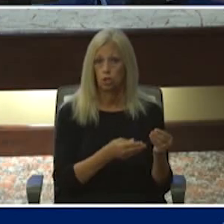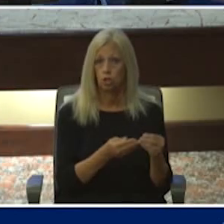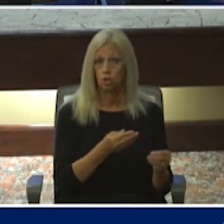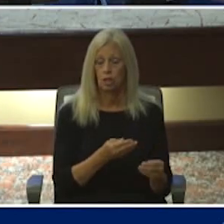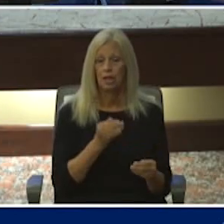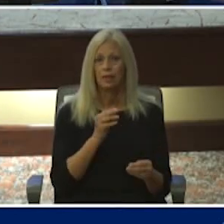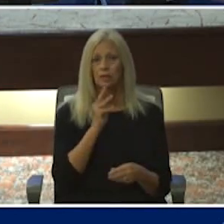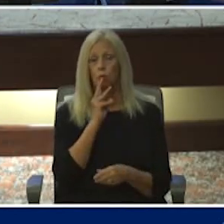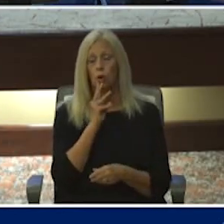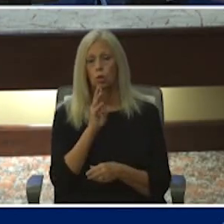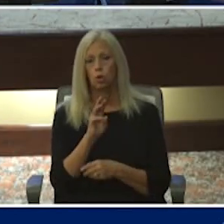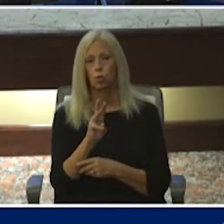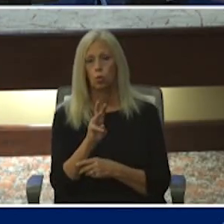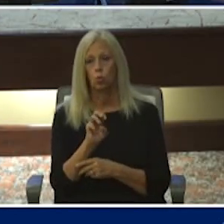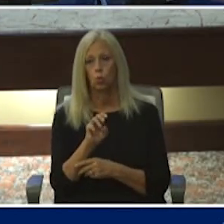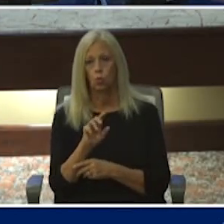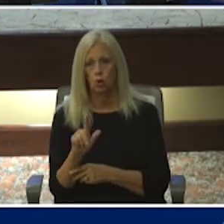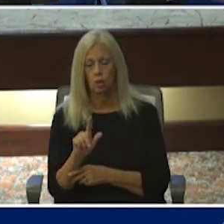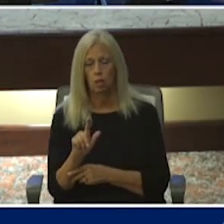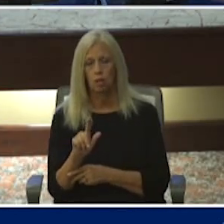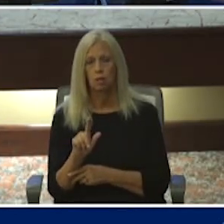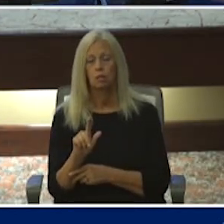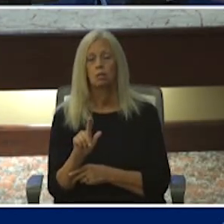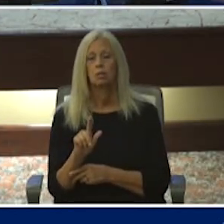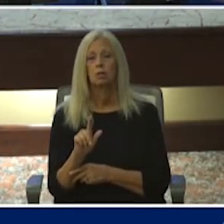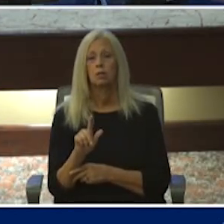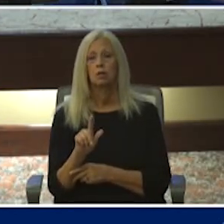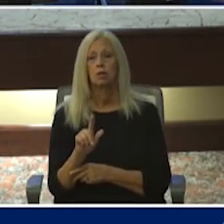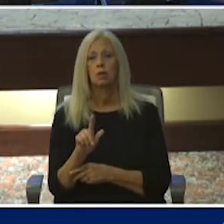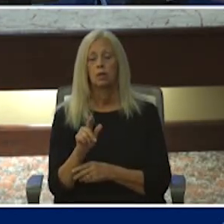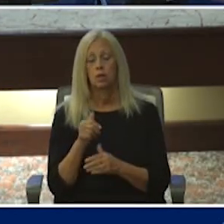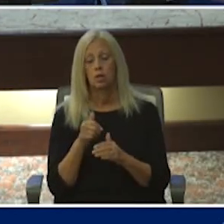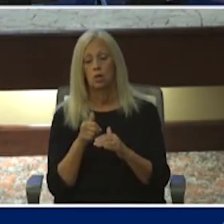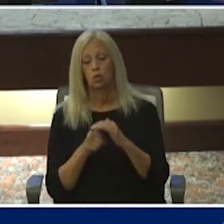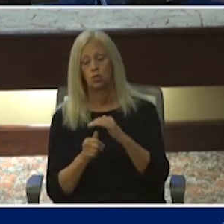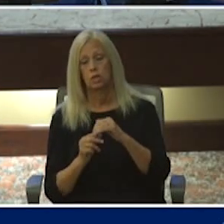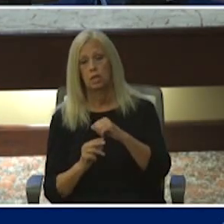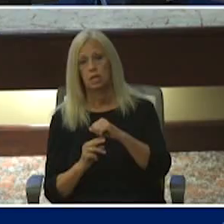wall, which was a lit water wall structure underneath the interstate.